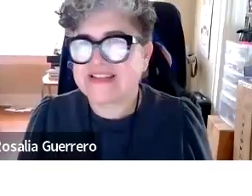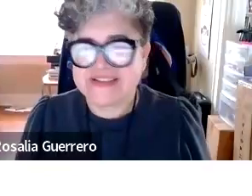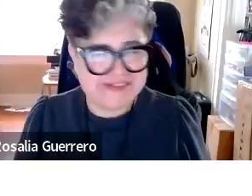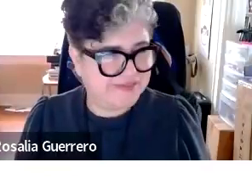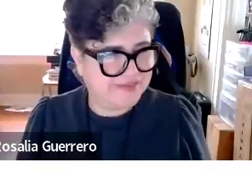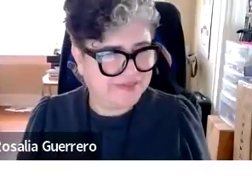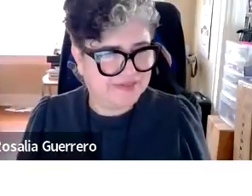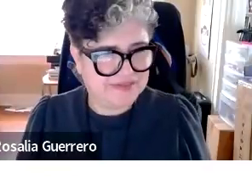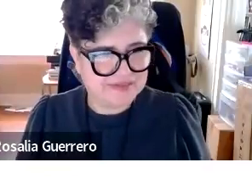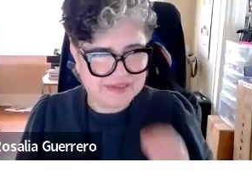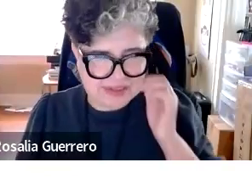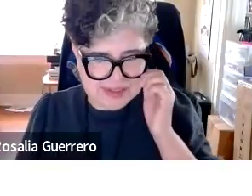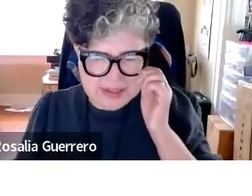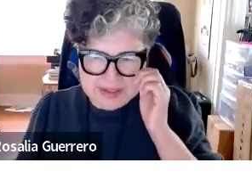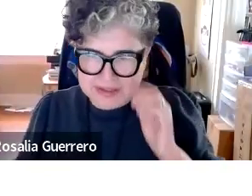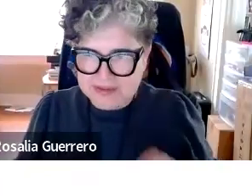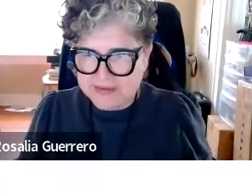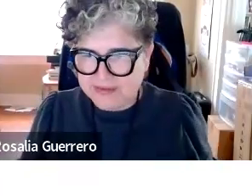Thanks.